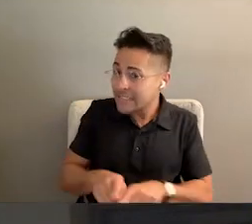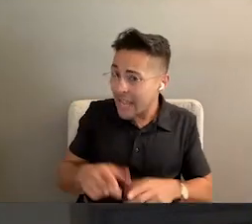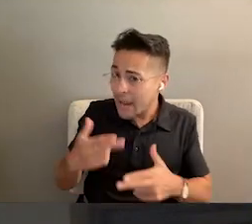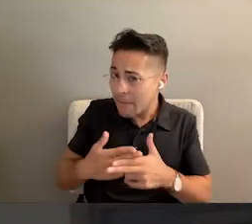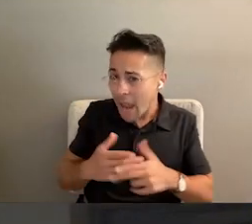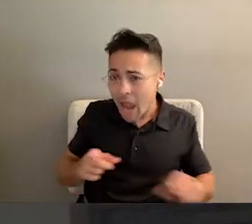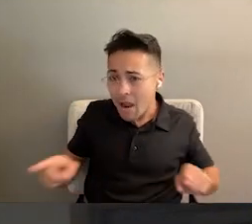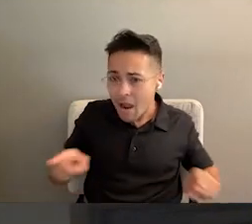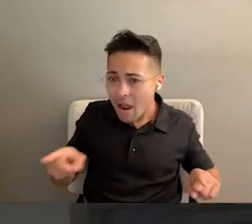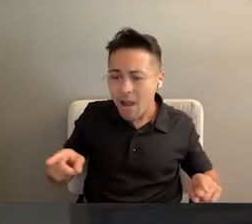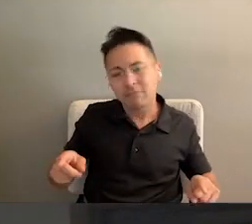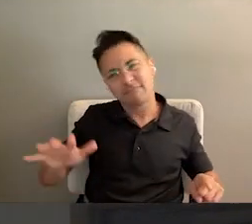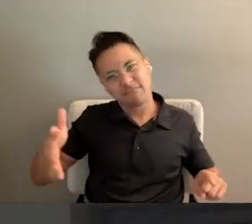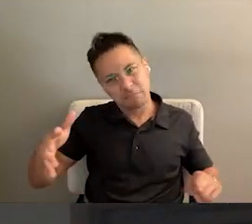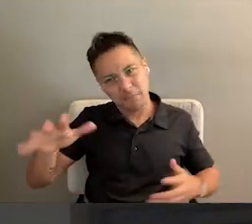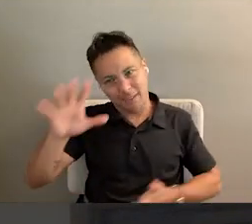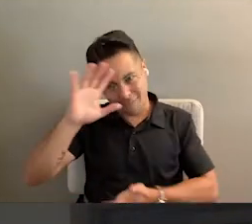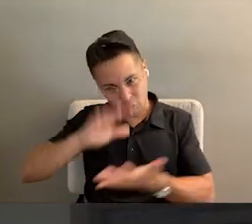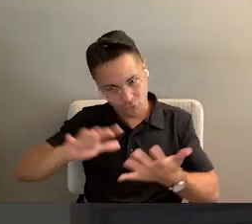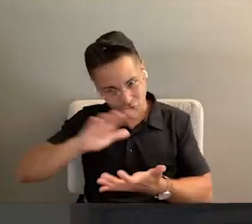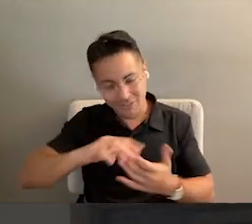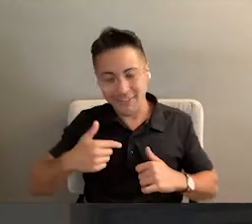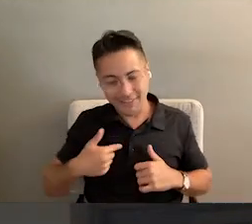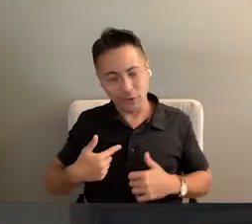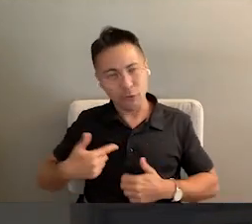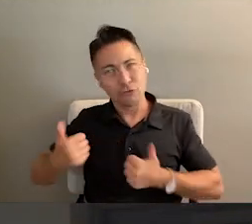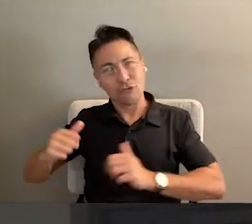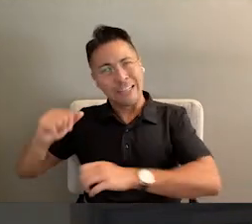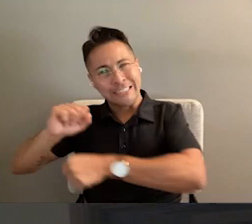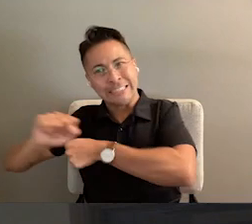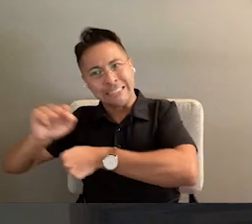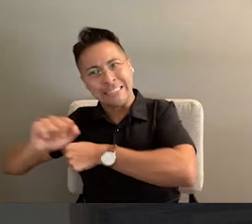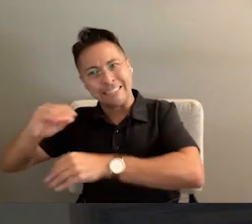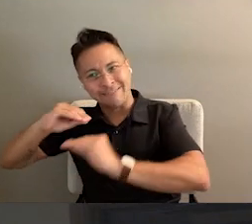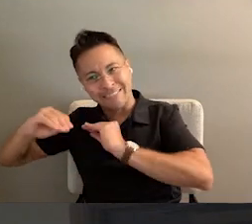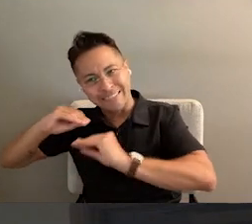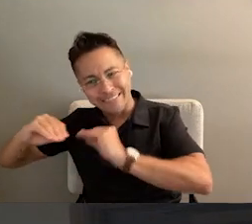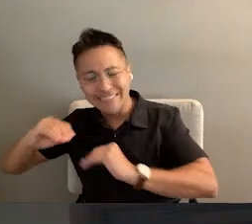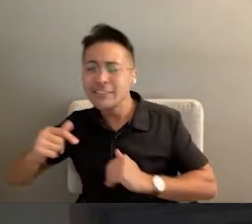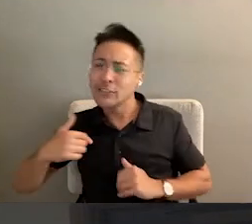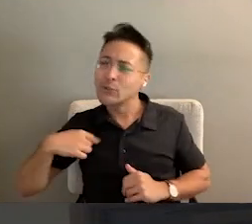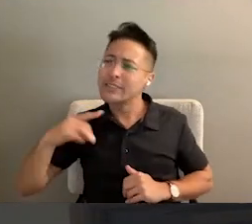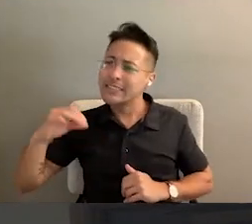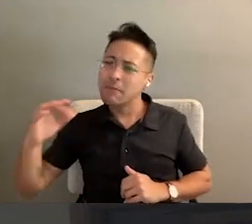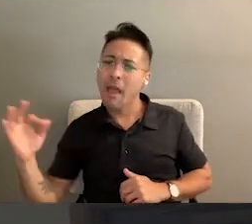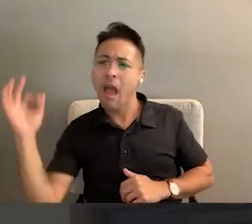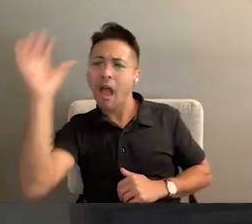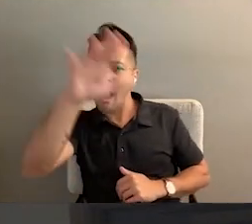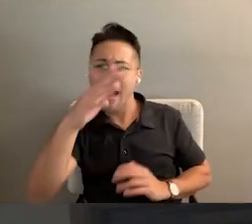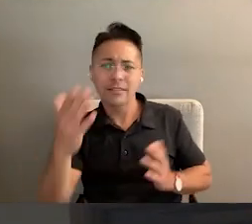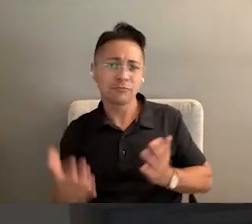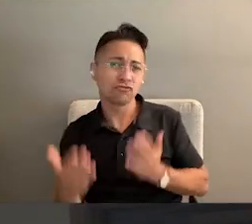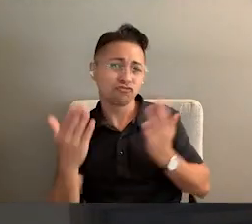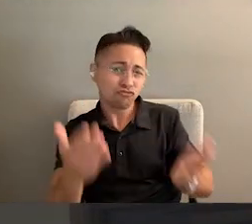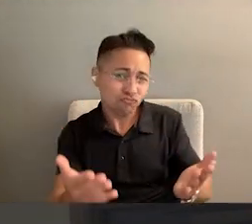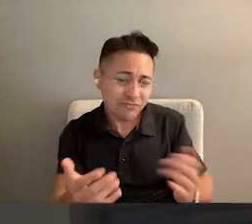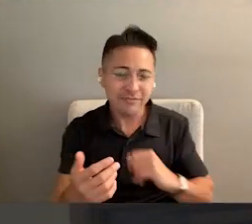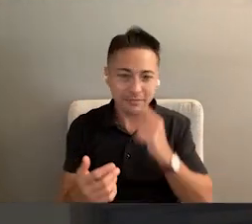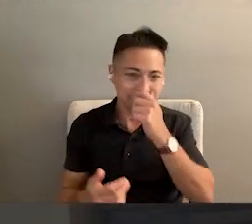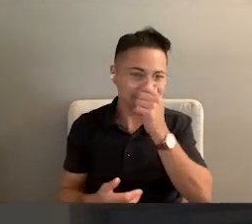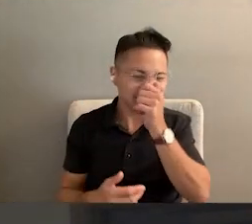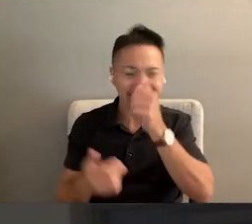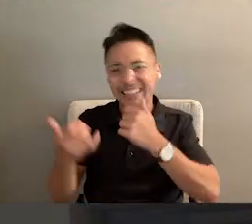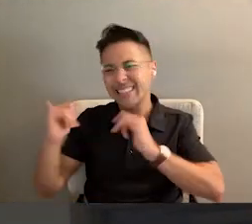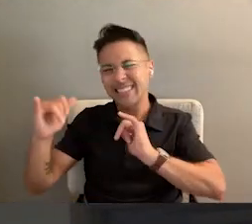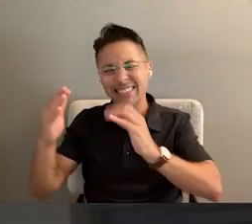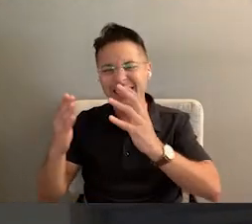different names, and those that have the same name are very confusing. We're working on it. We're not there yet. I don't know.